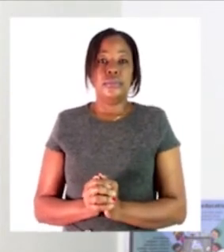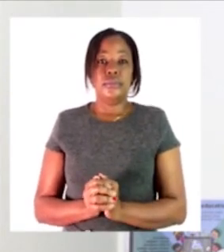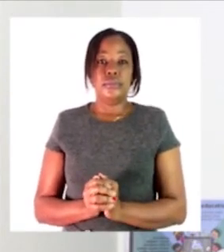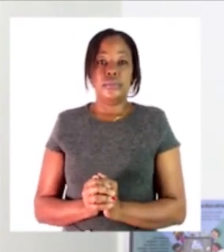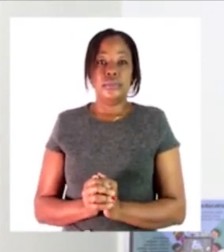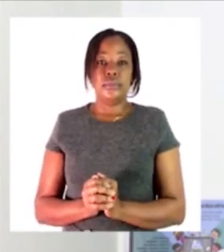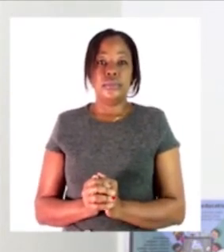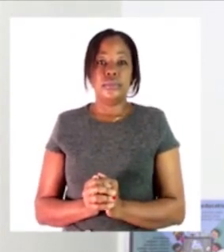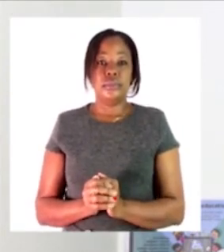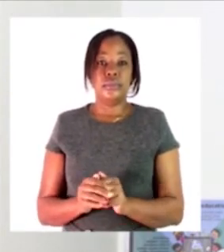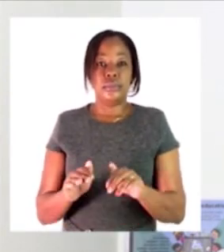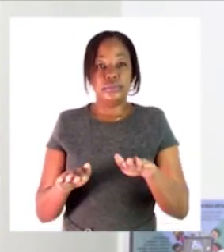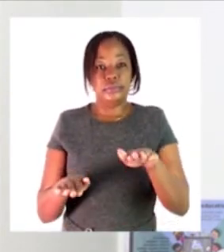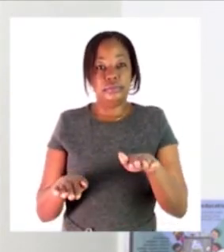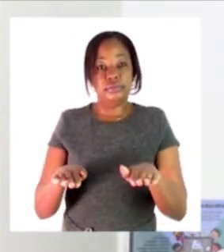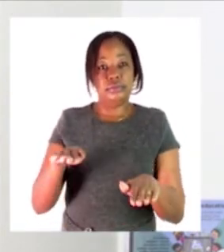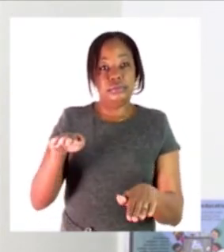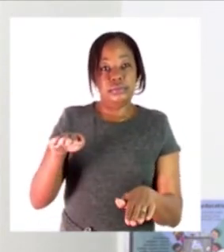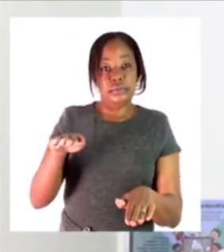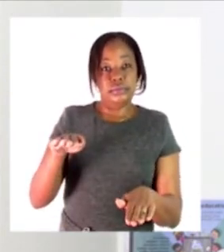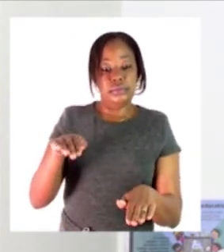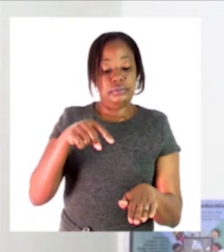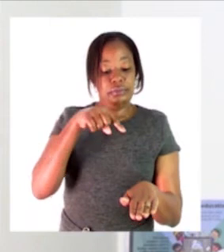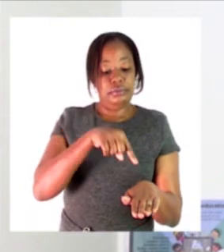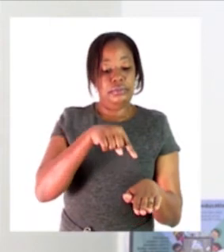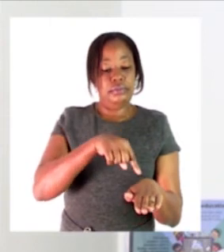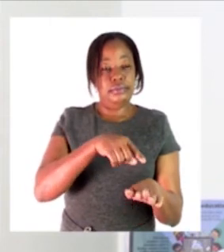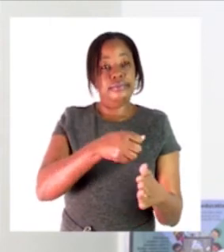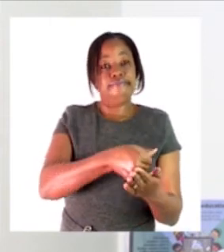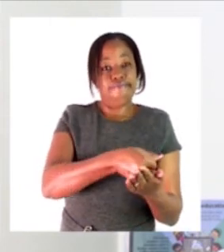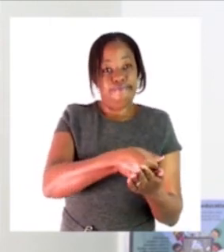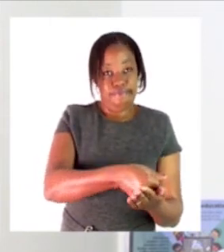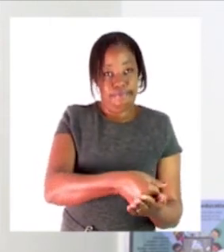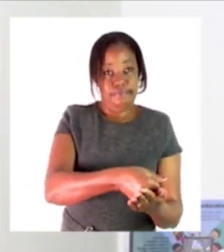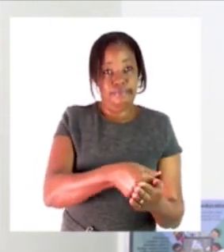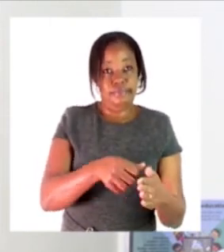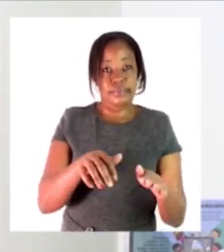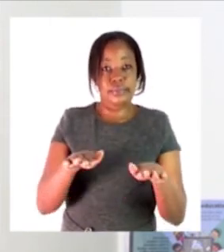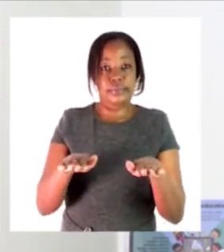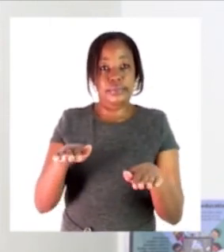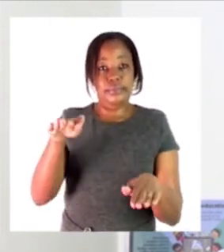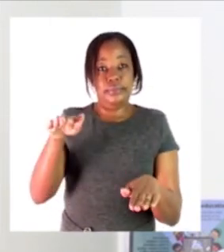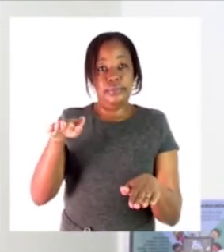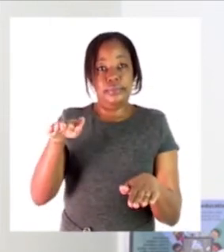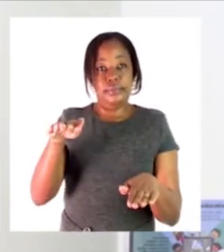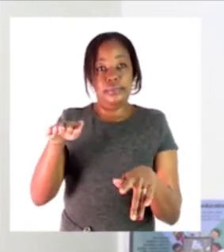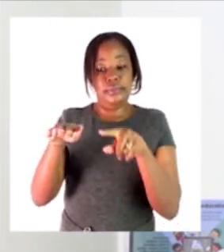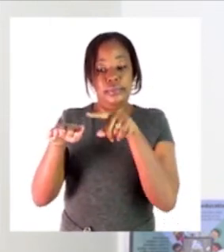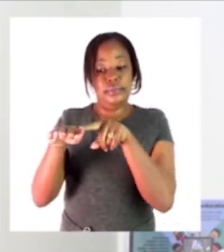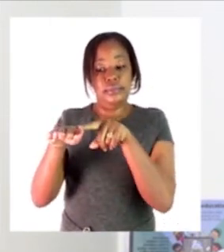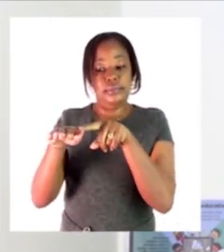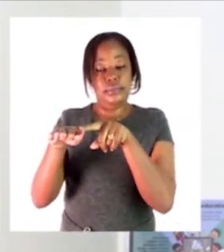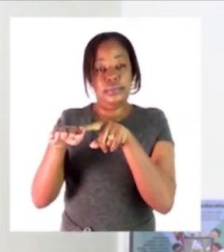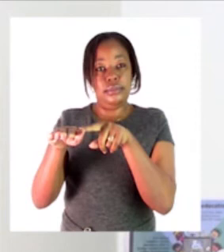And on the other side is down, meaning what? You have to draw for me the biggest object on this side. So